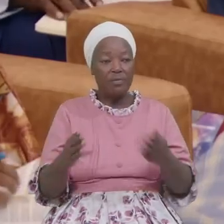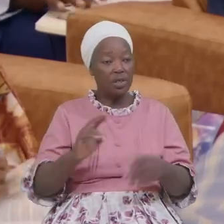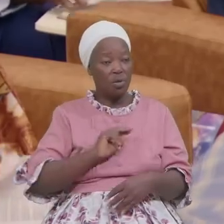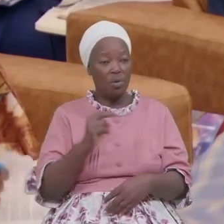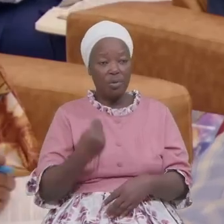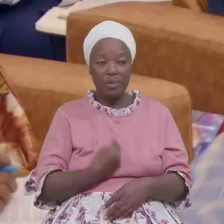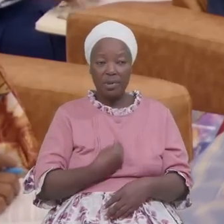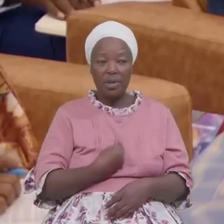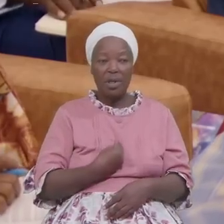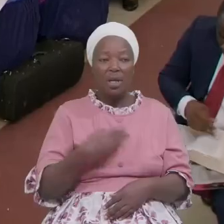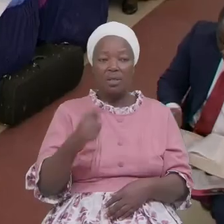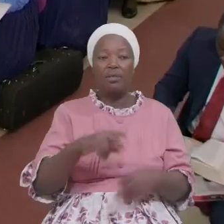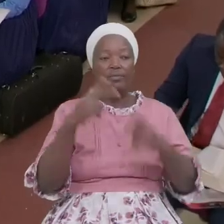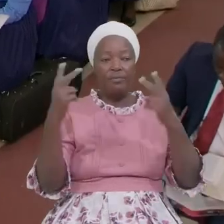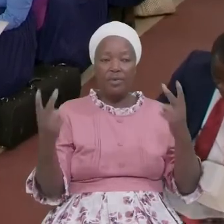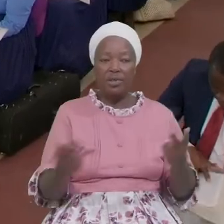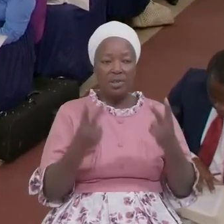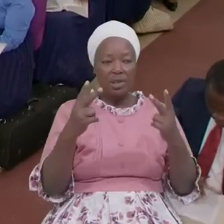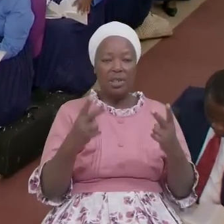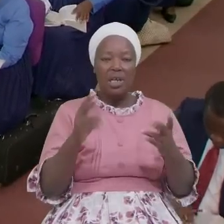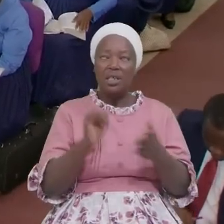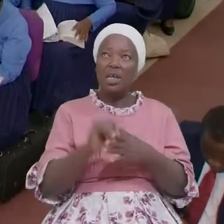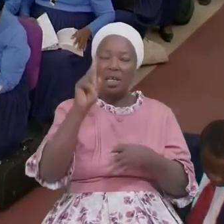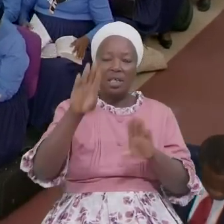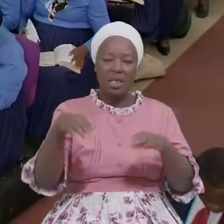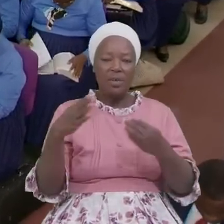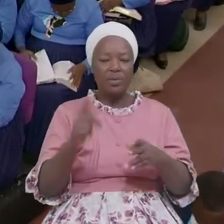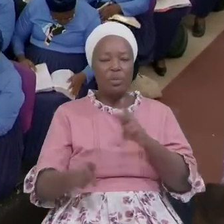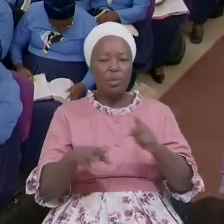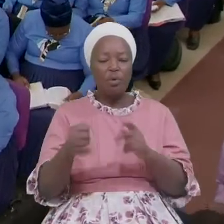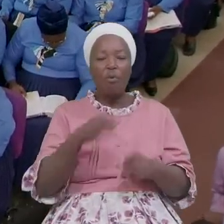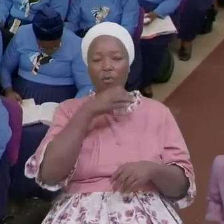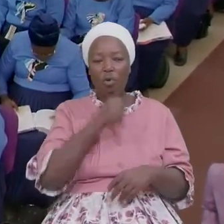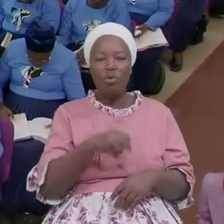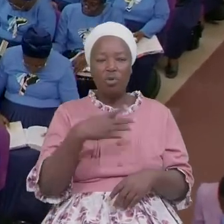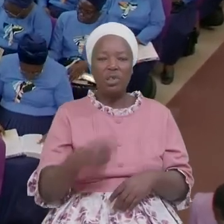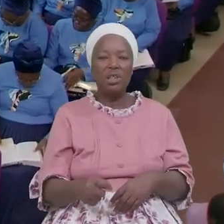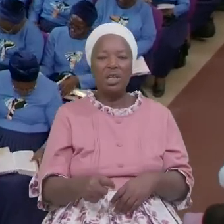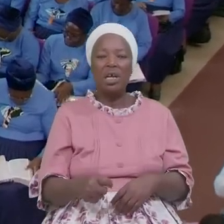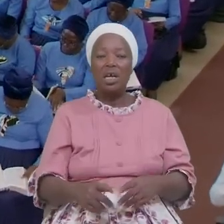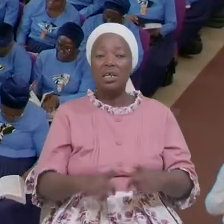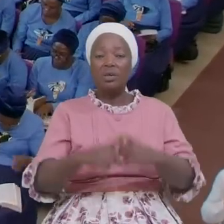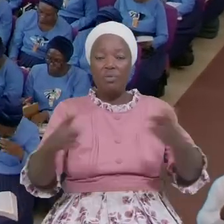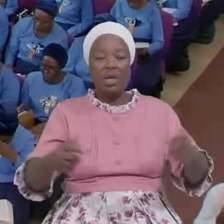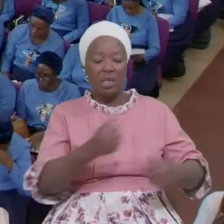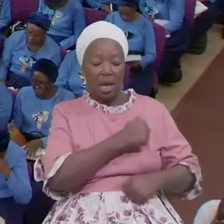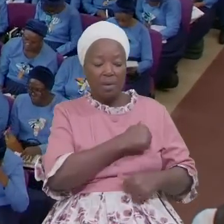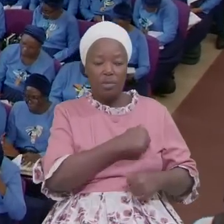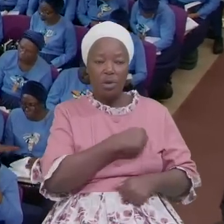us the victory, like he gave the people of old the militant army